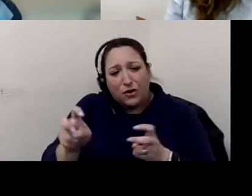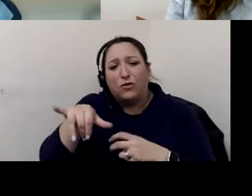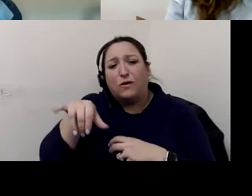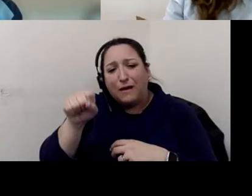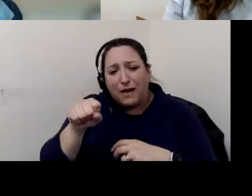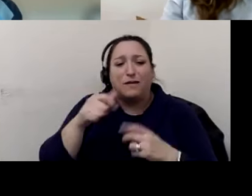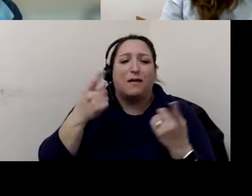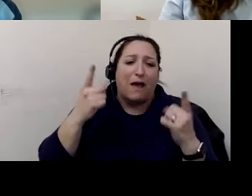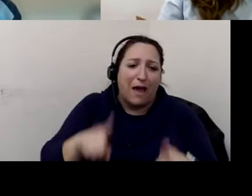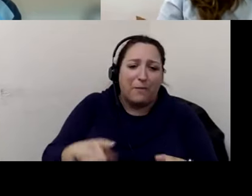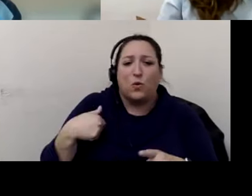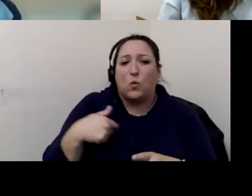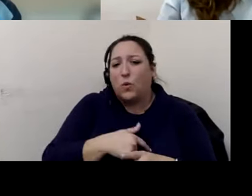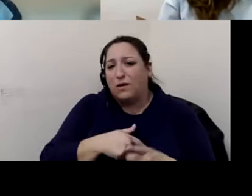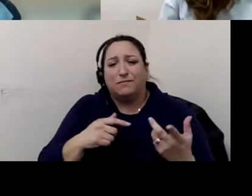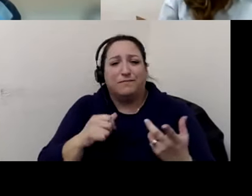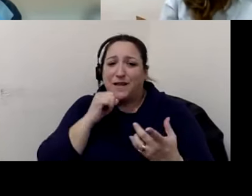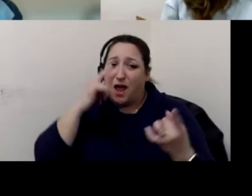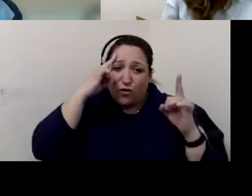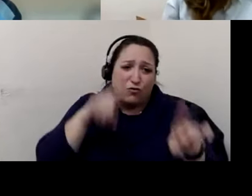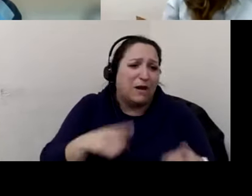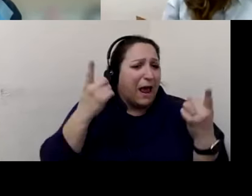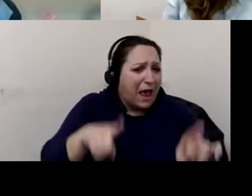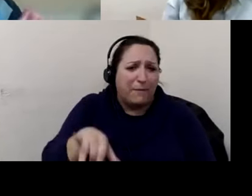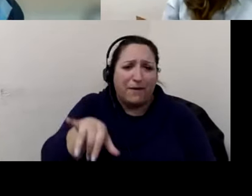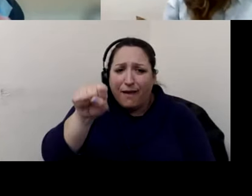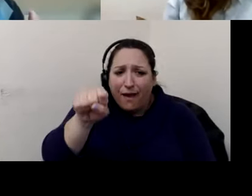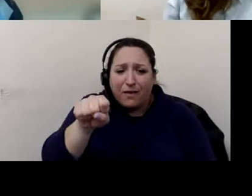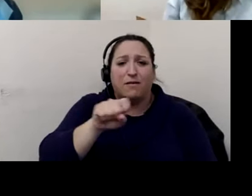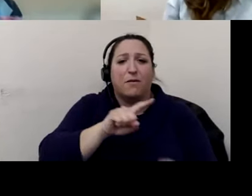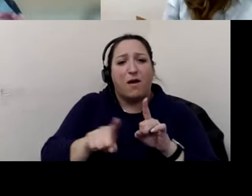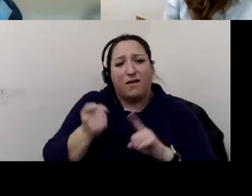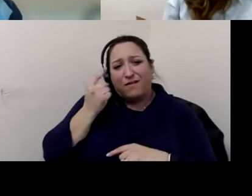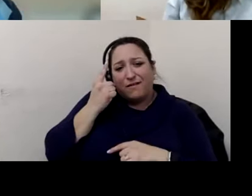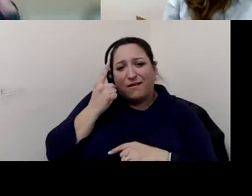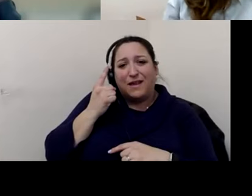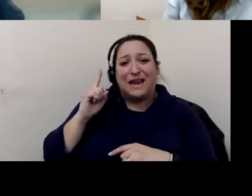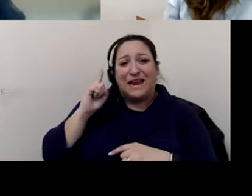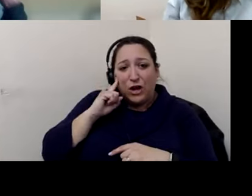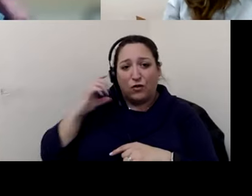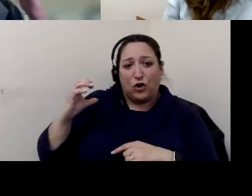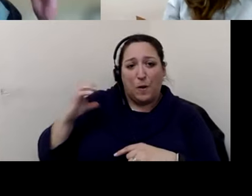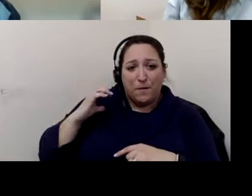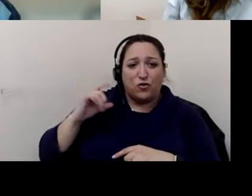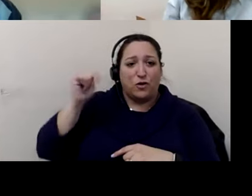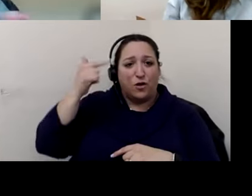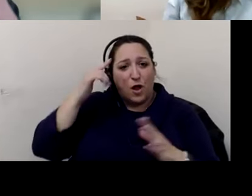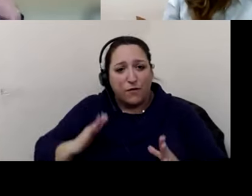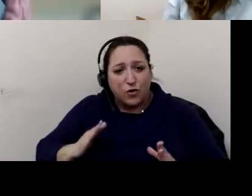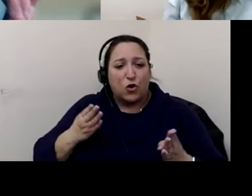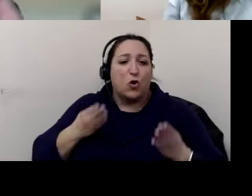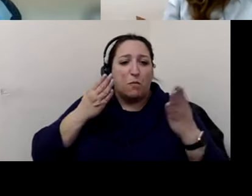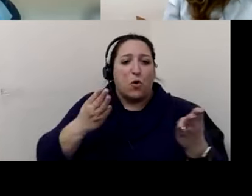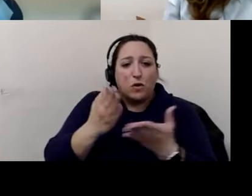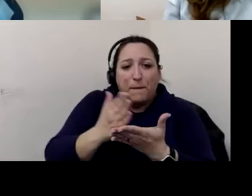are times we will not agree. But hearing the commissioner and the governor and the proposed